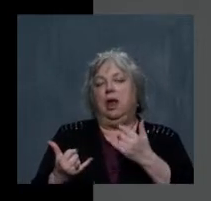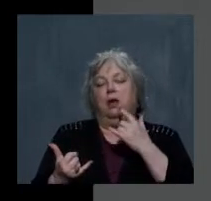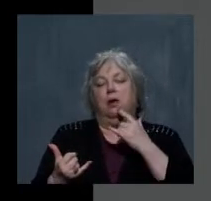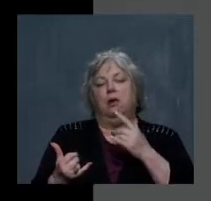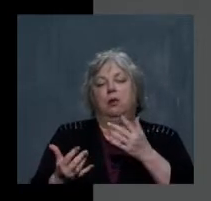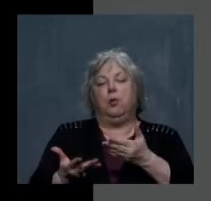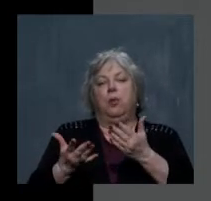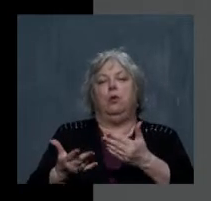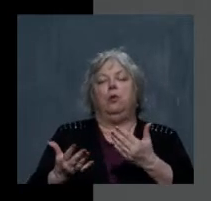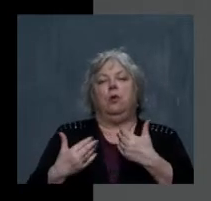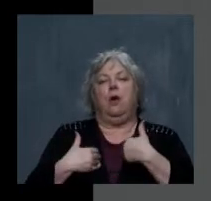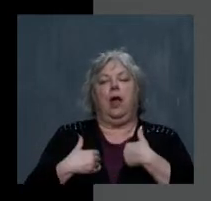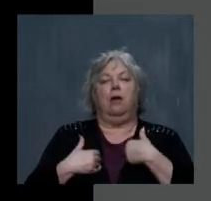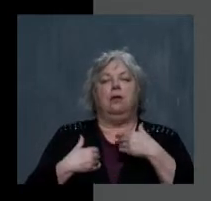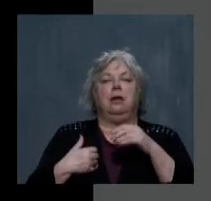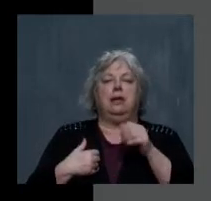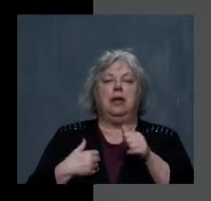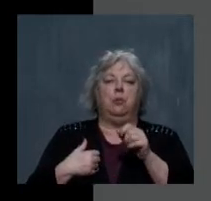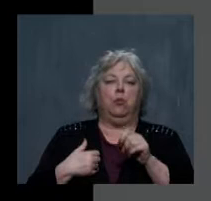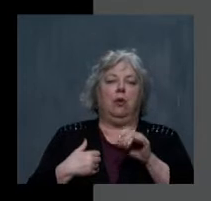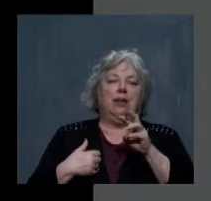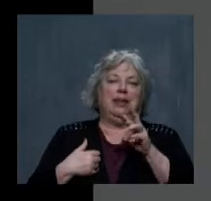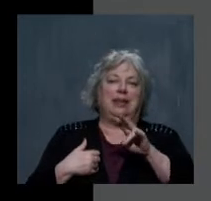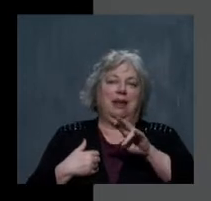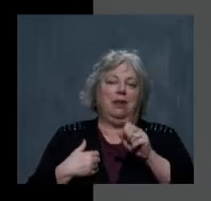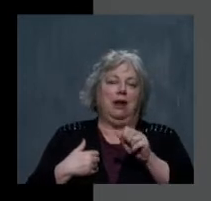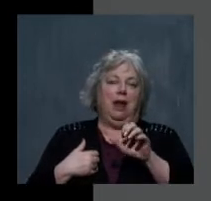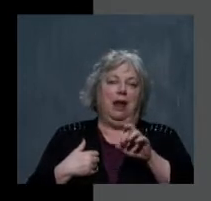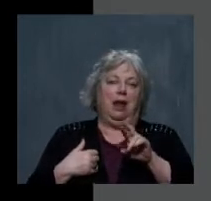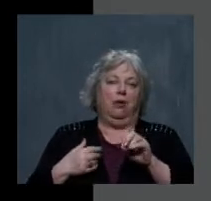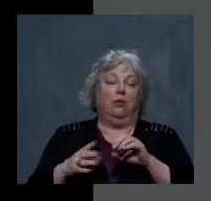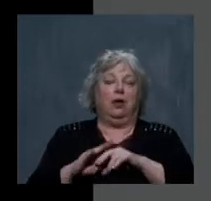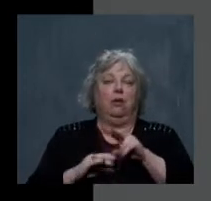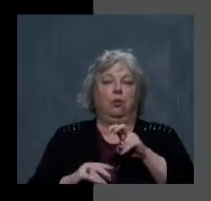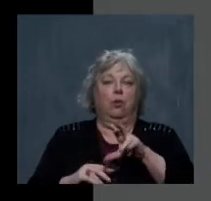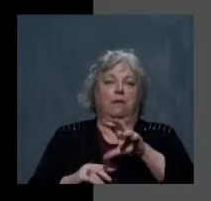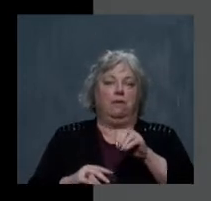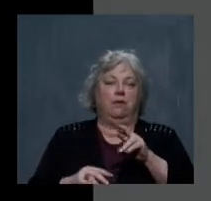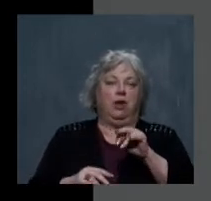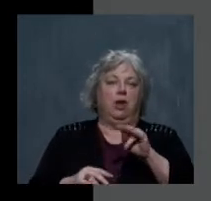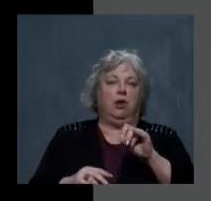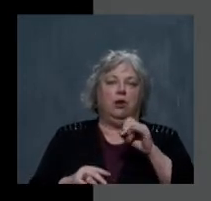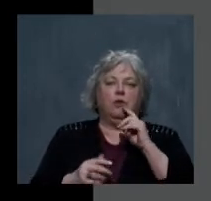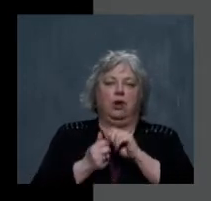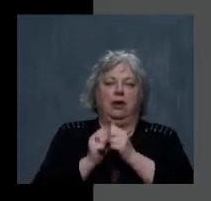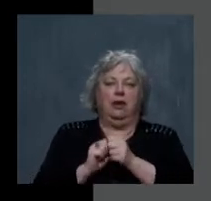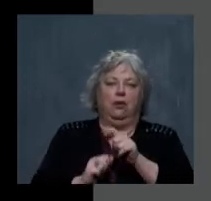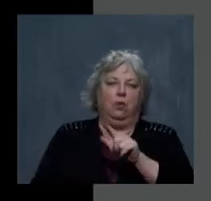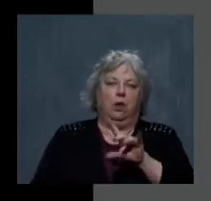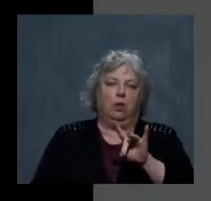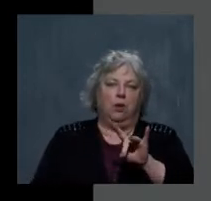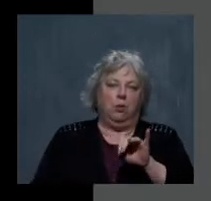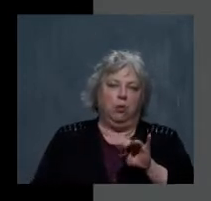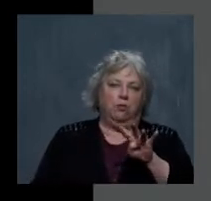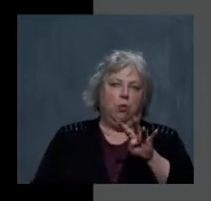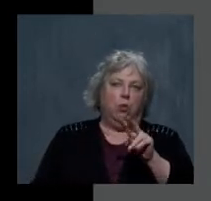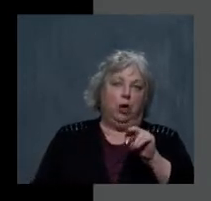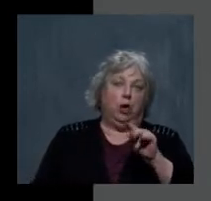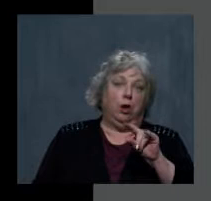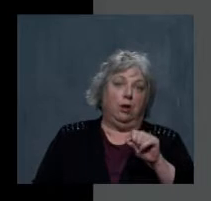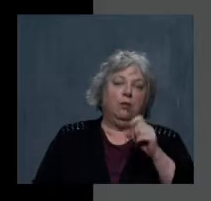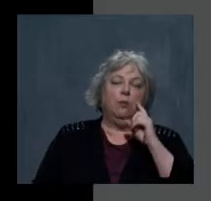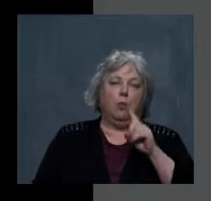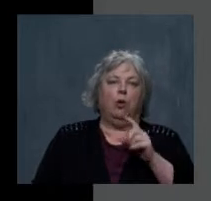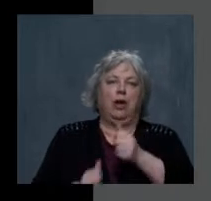containing a total of 10.67 acres and 250 units for an overall density of 23.4 units per acre.